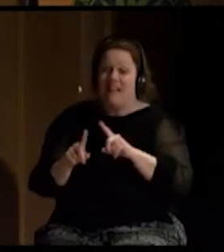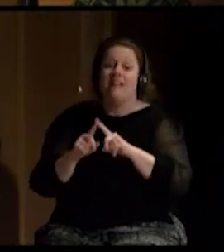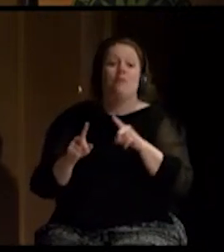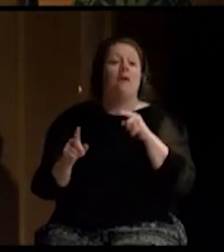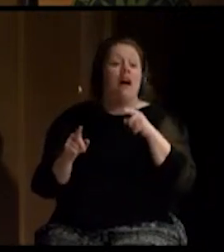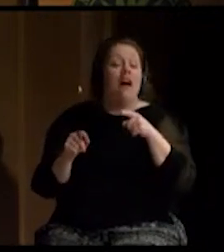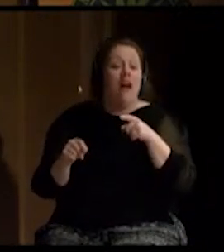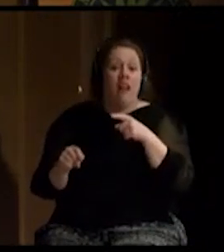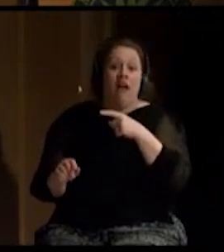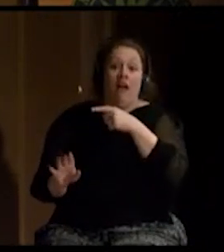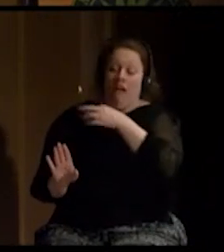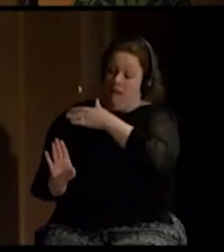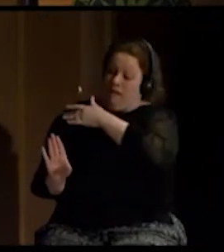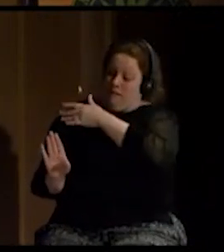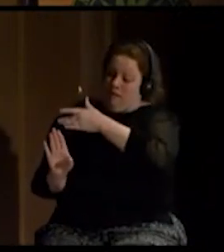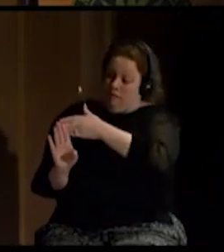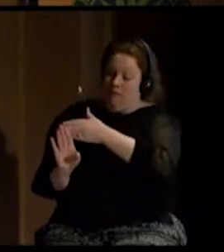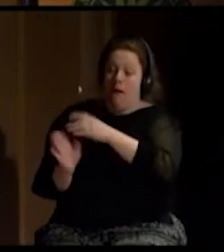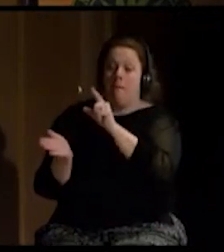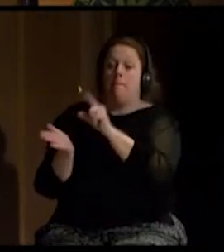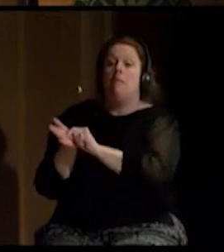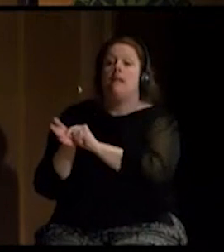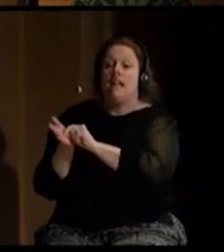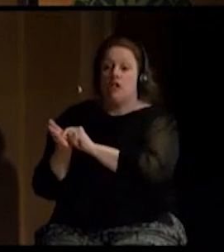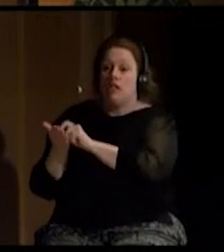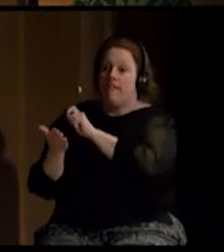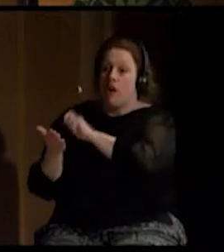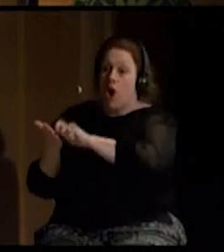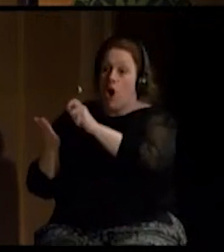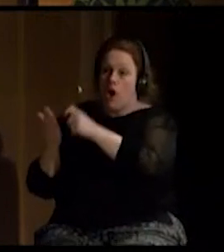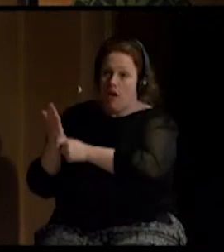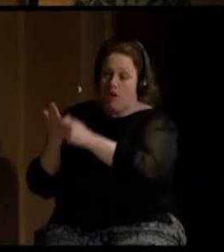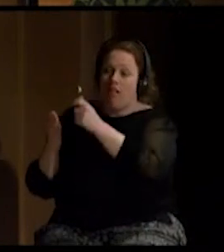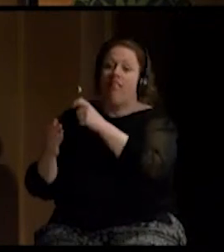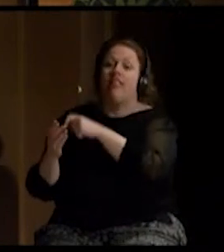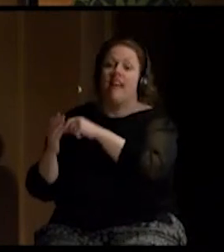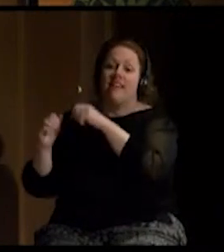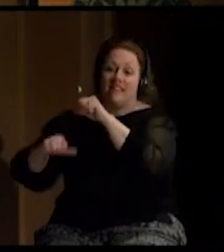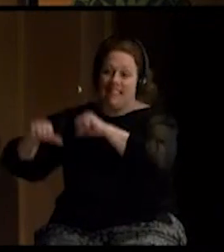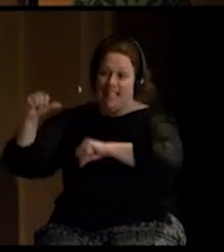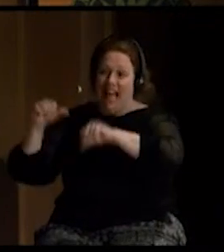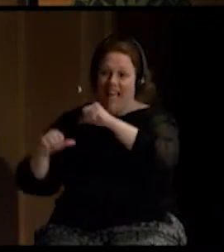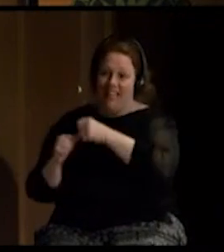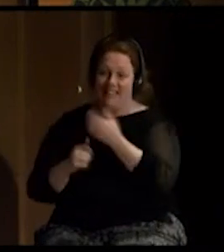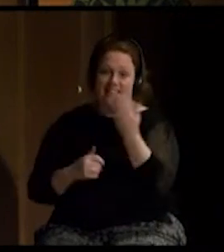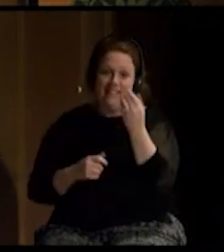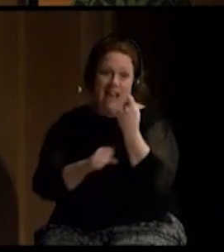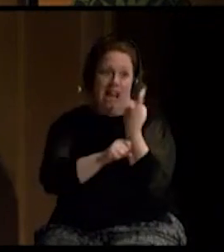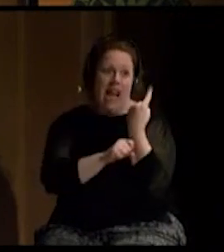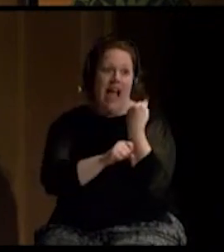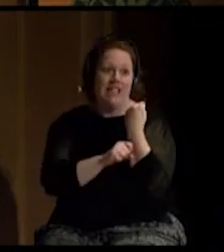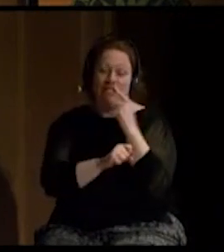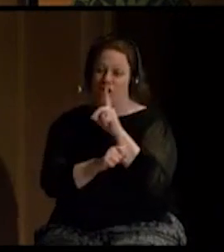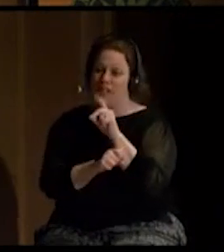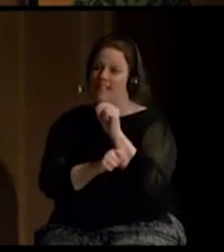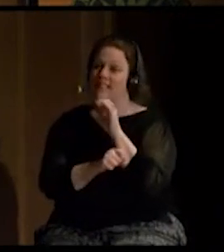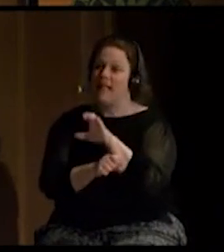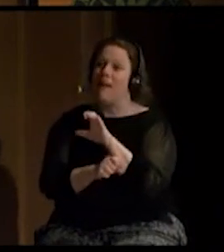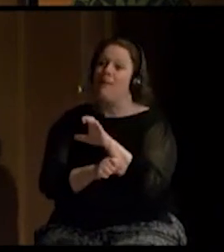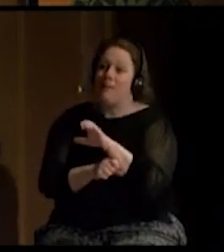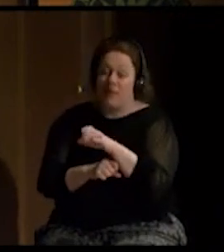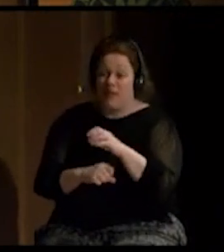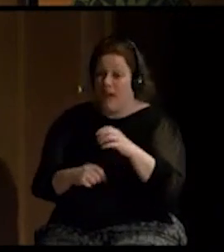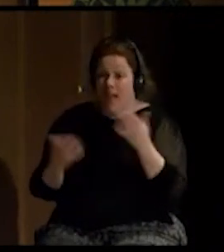in the publication of an article in Science last December. And again, it would not have been